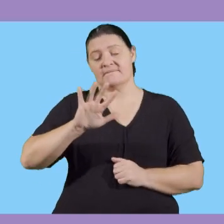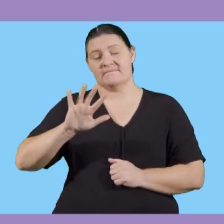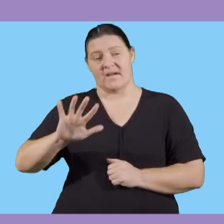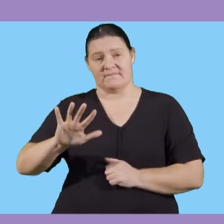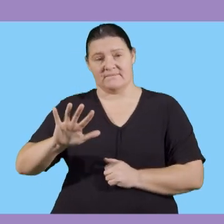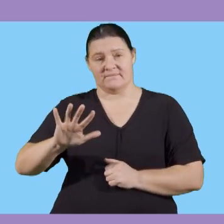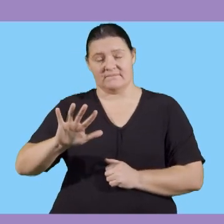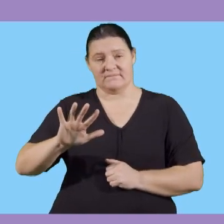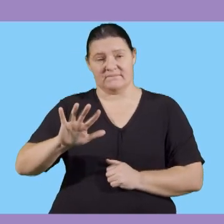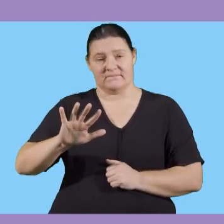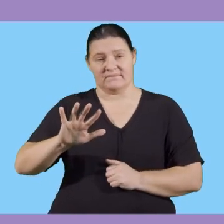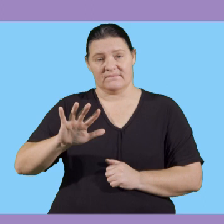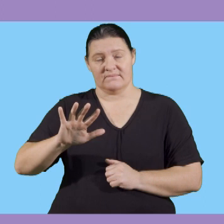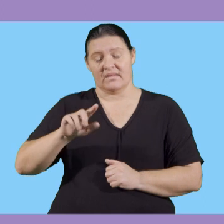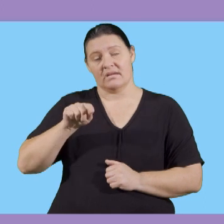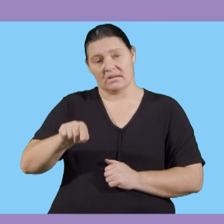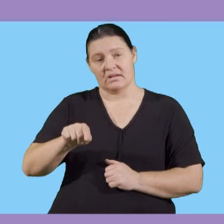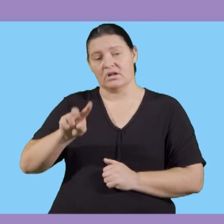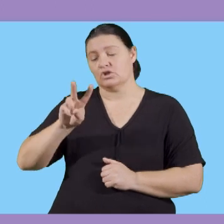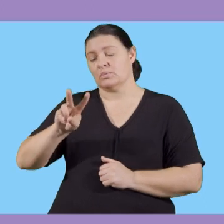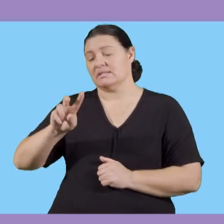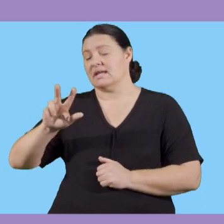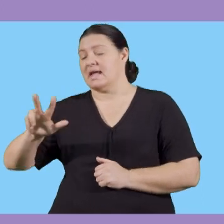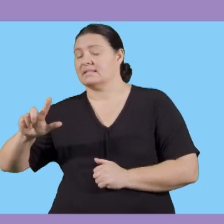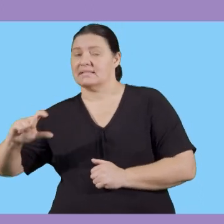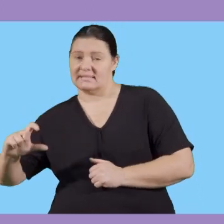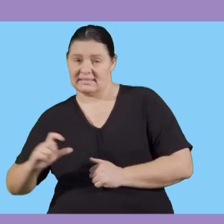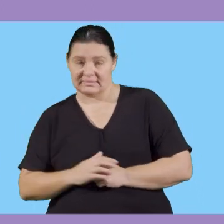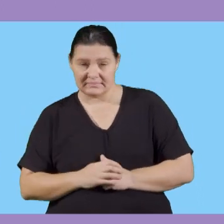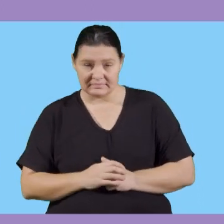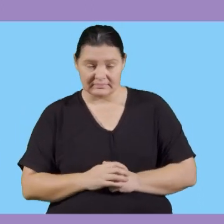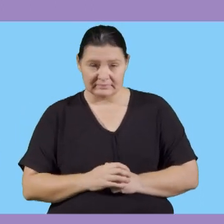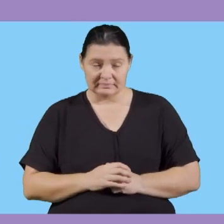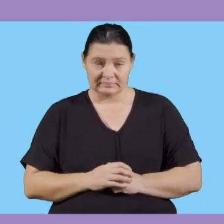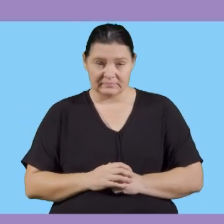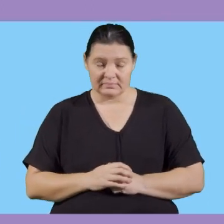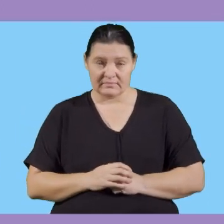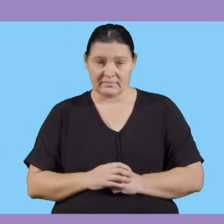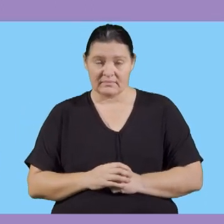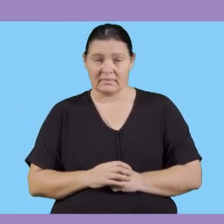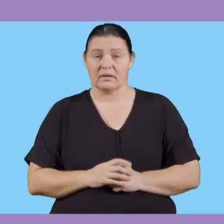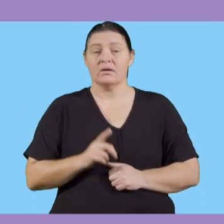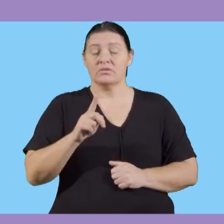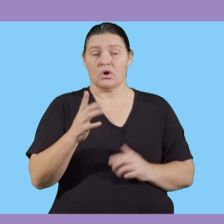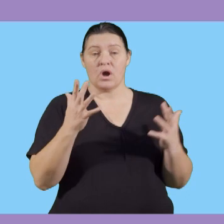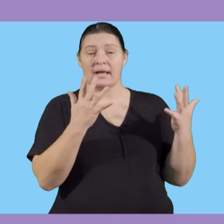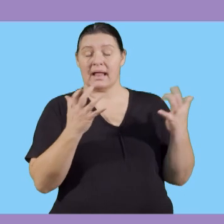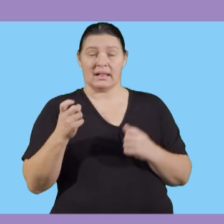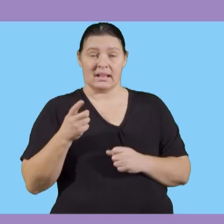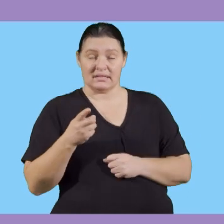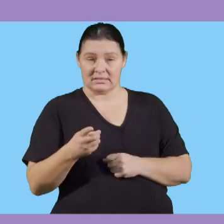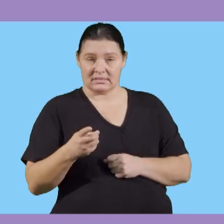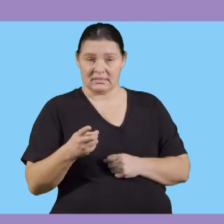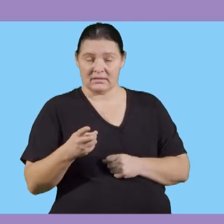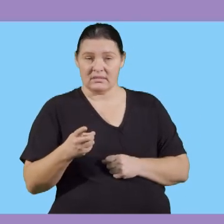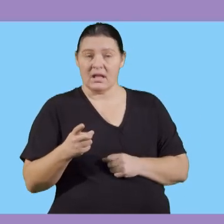8,455 and 28 cents. Now remember, this calculation